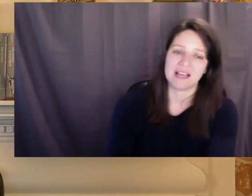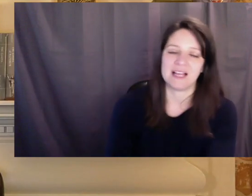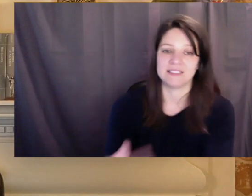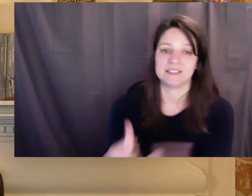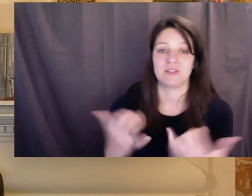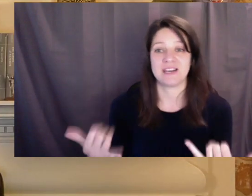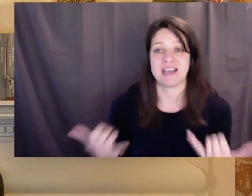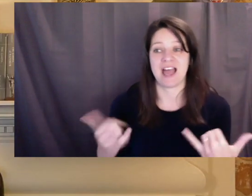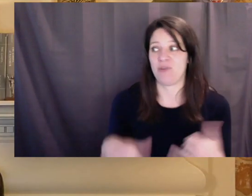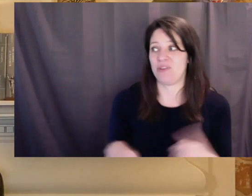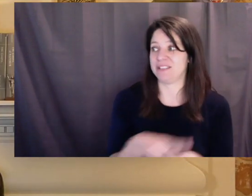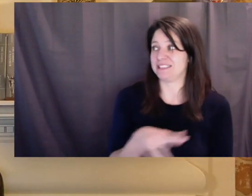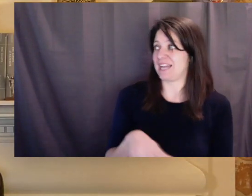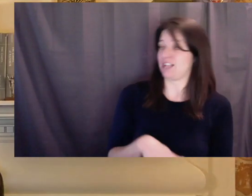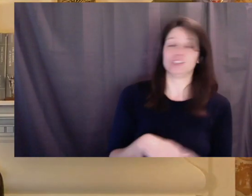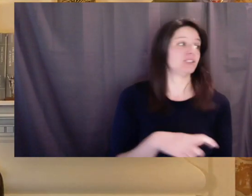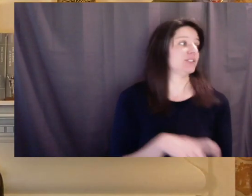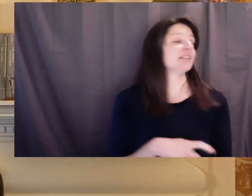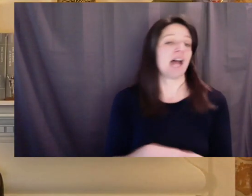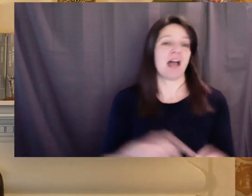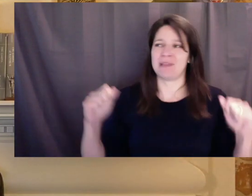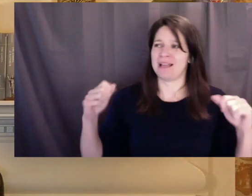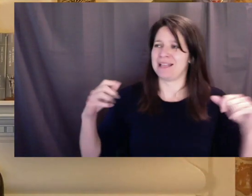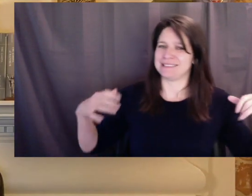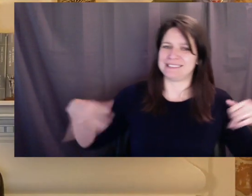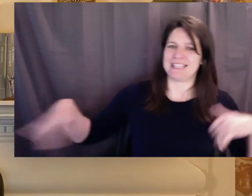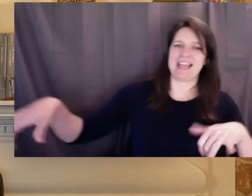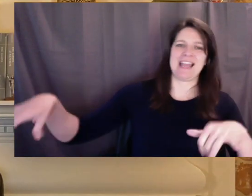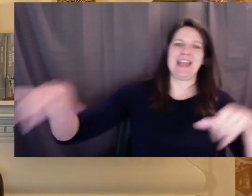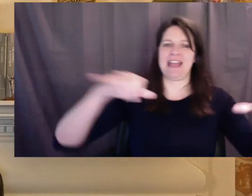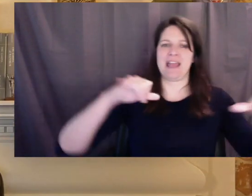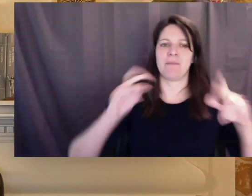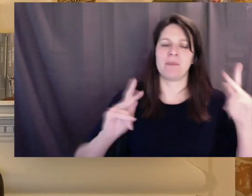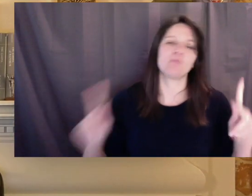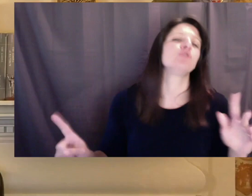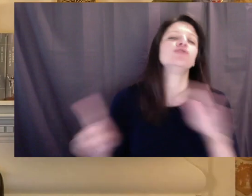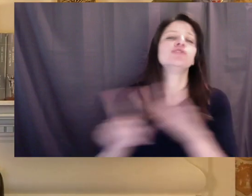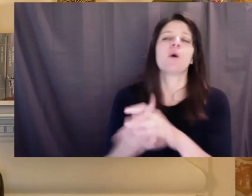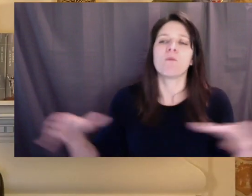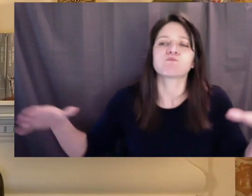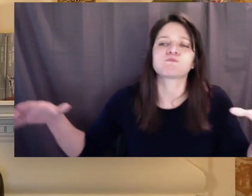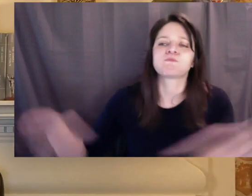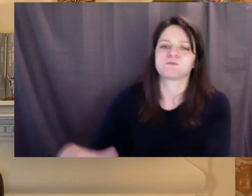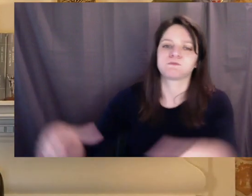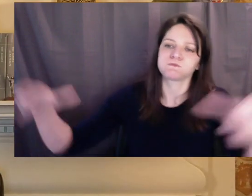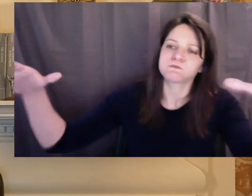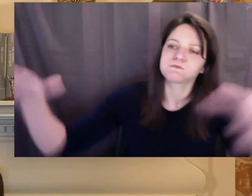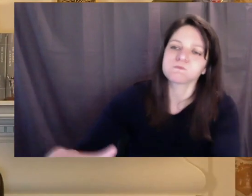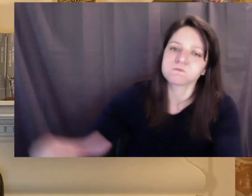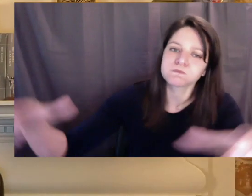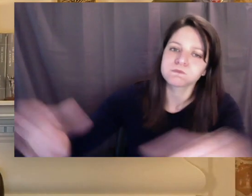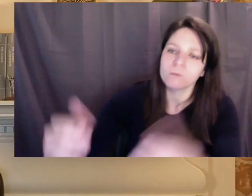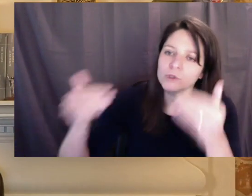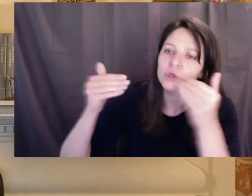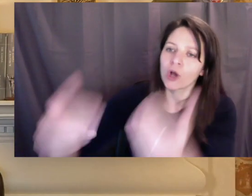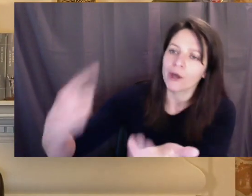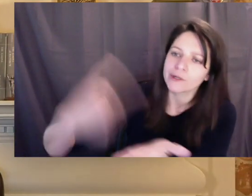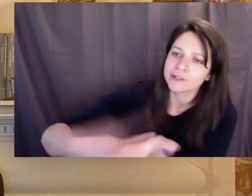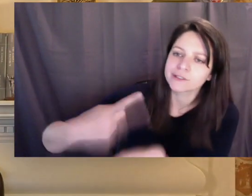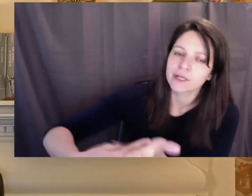And we have this national moment right now because against all the odds, people have been showing up in mass numbers over and